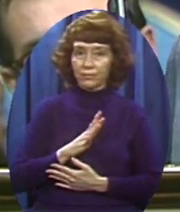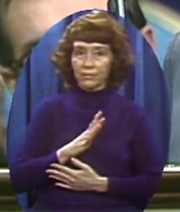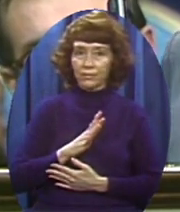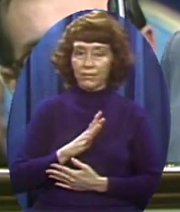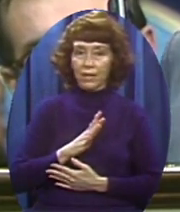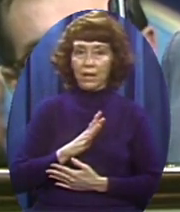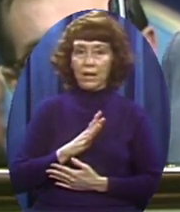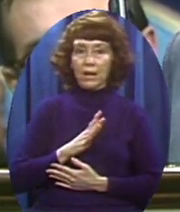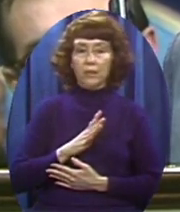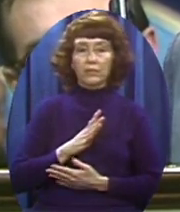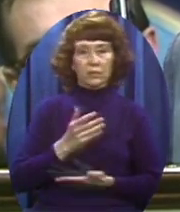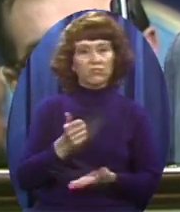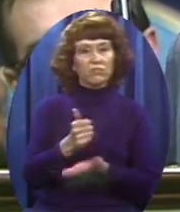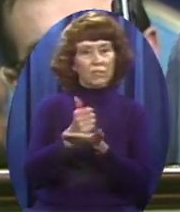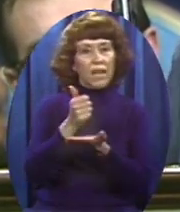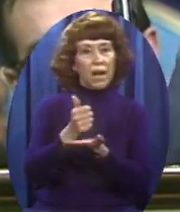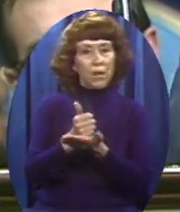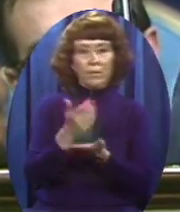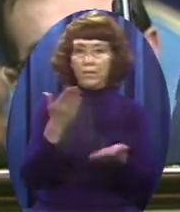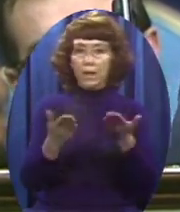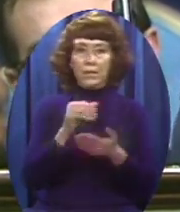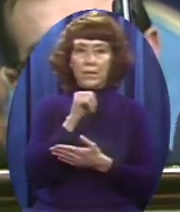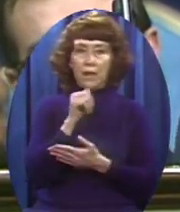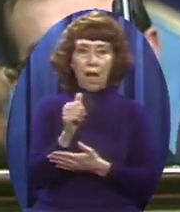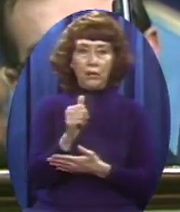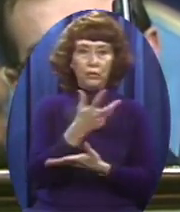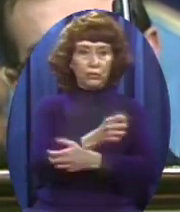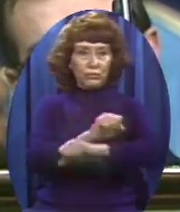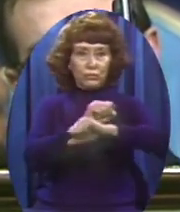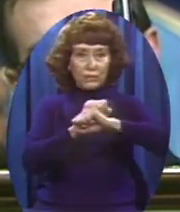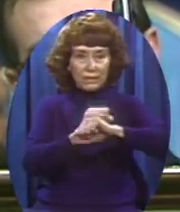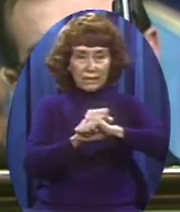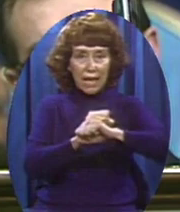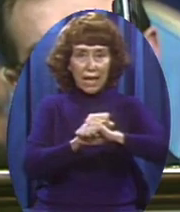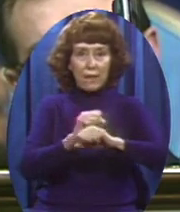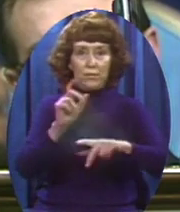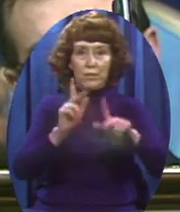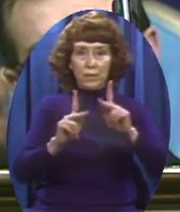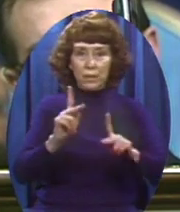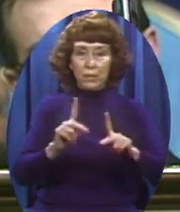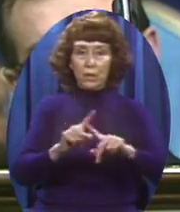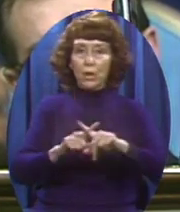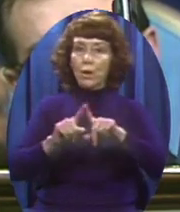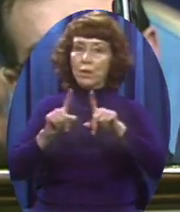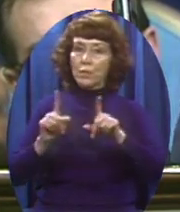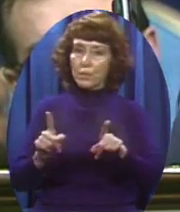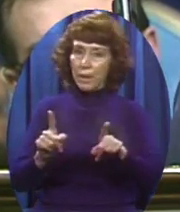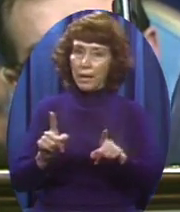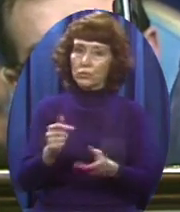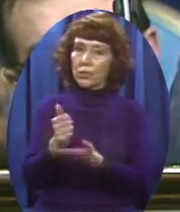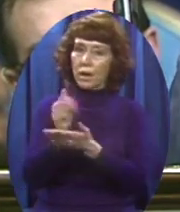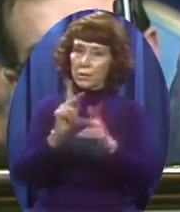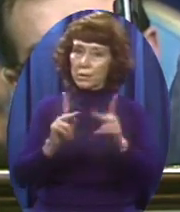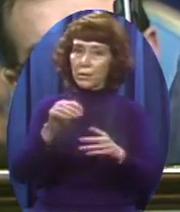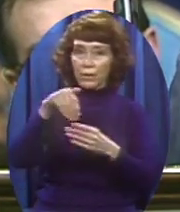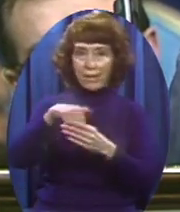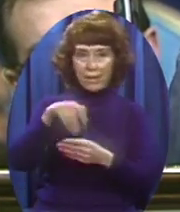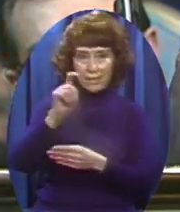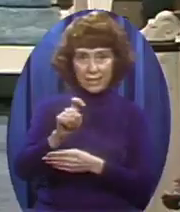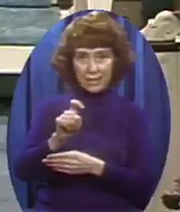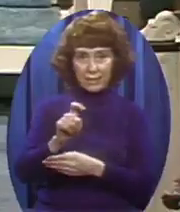at that time, but to help those who were in need that were protecting us and our state, and our